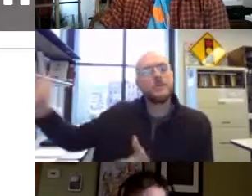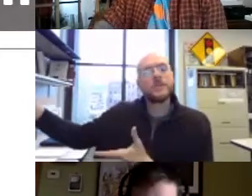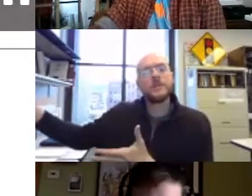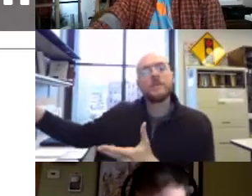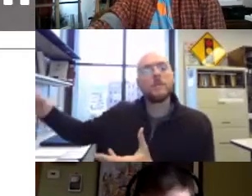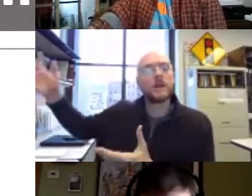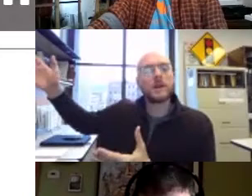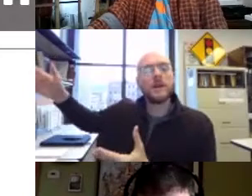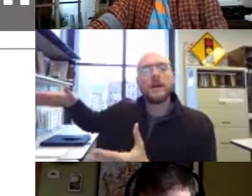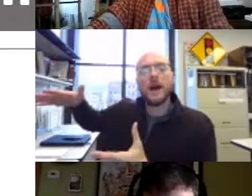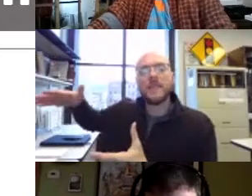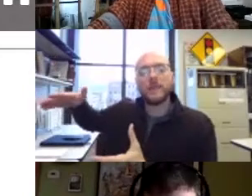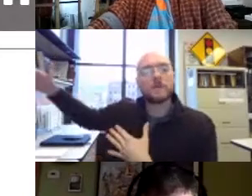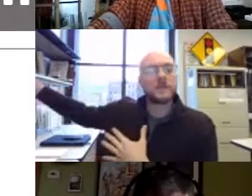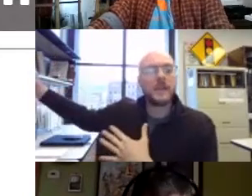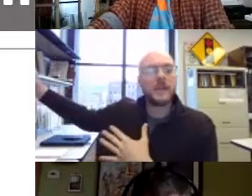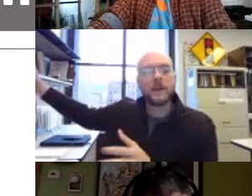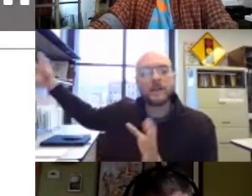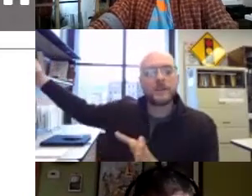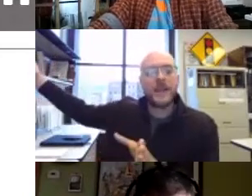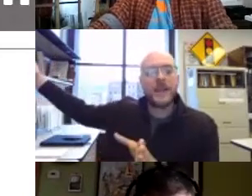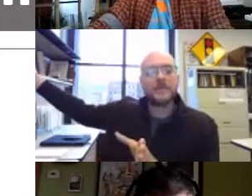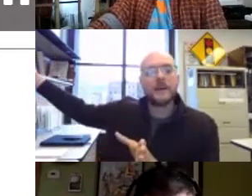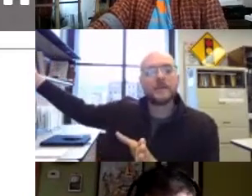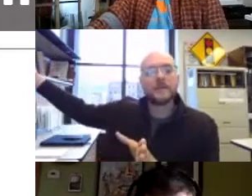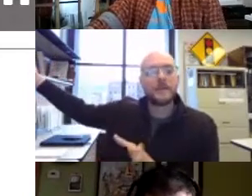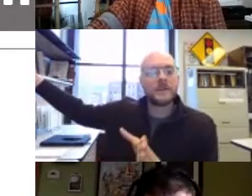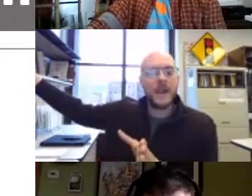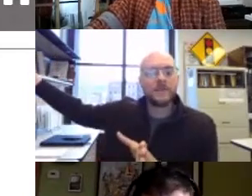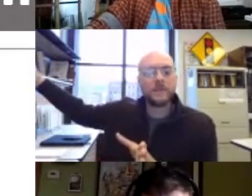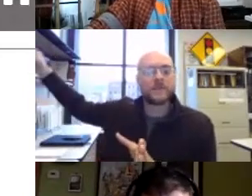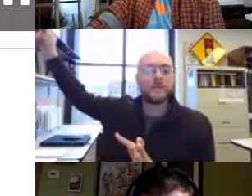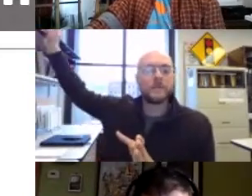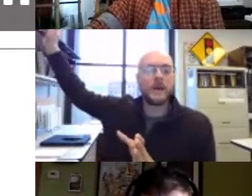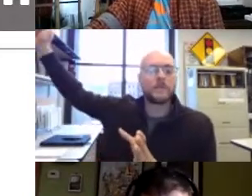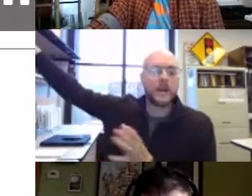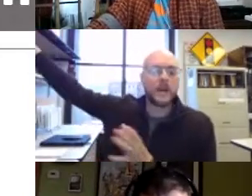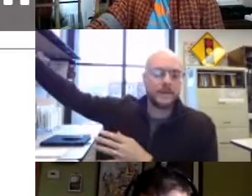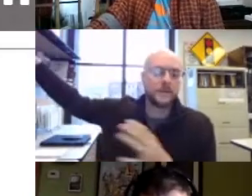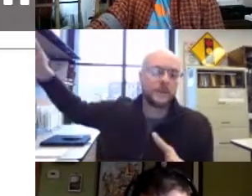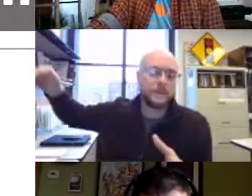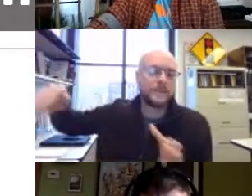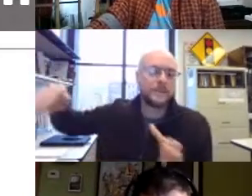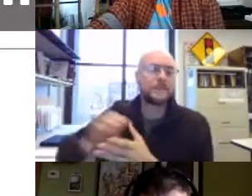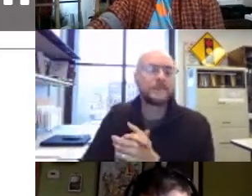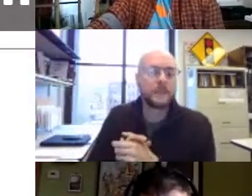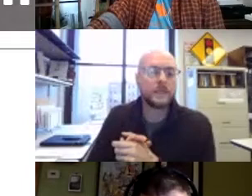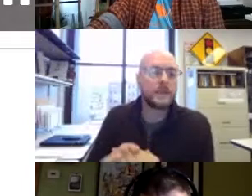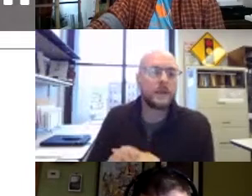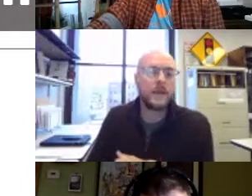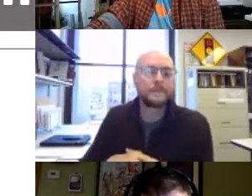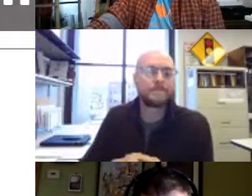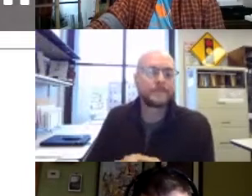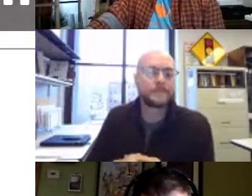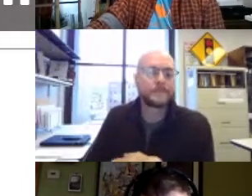a continuation of the work that we just presented on that first half of California Avenue from Brighton to Columbus.